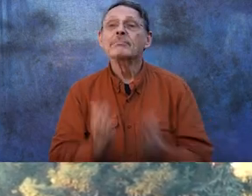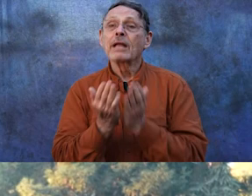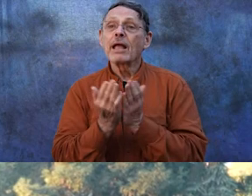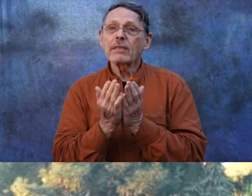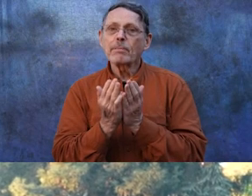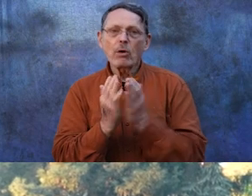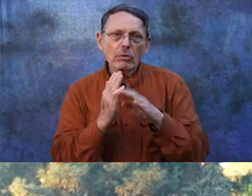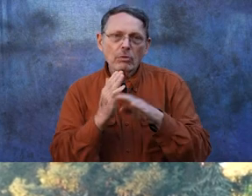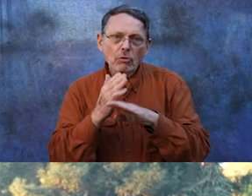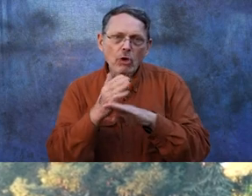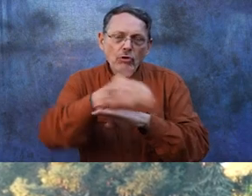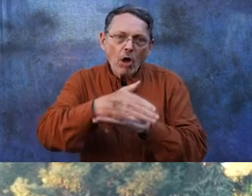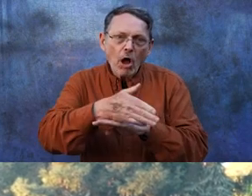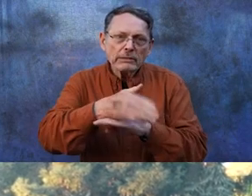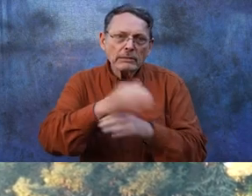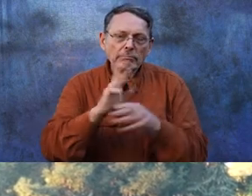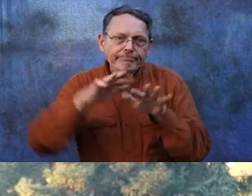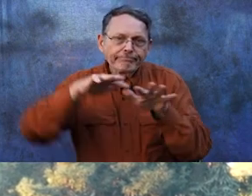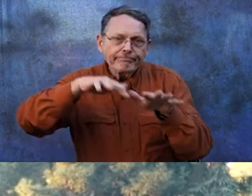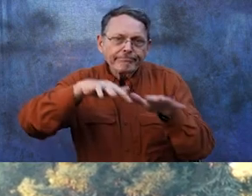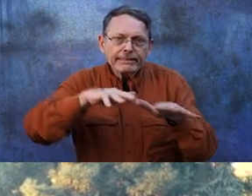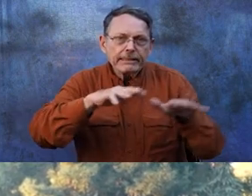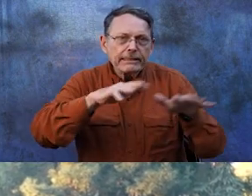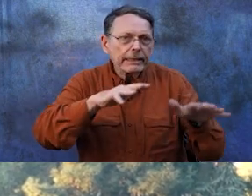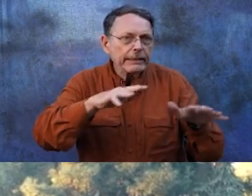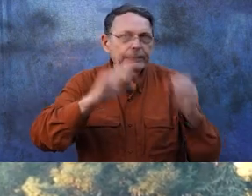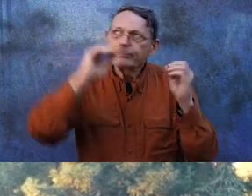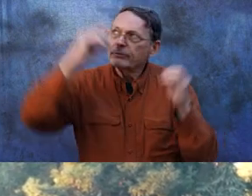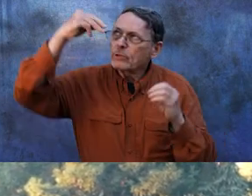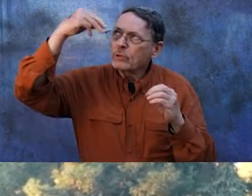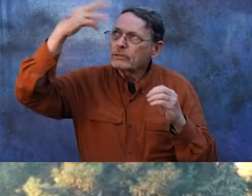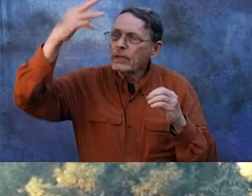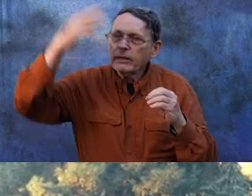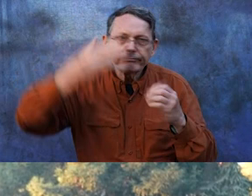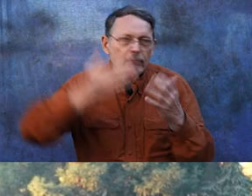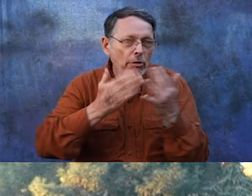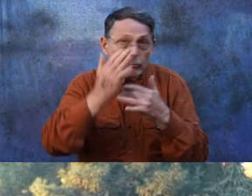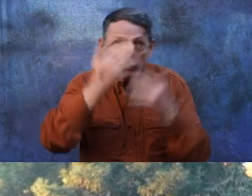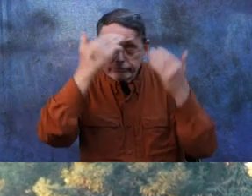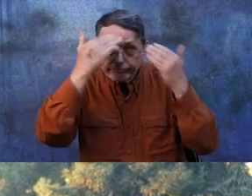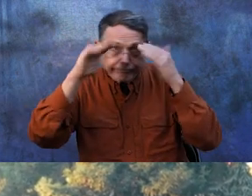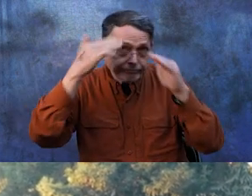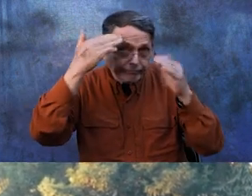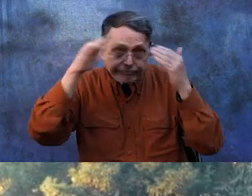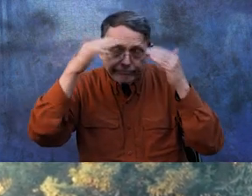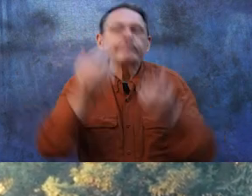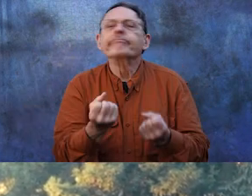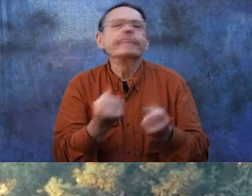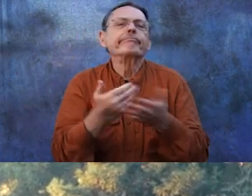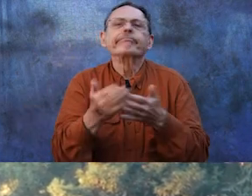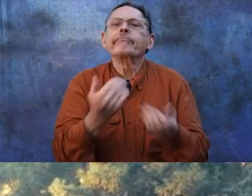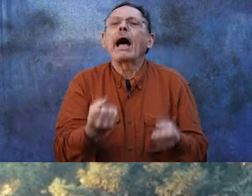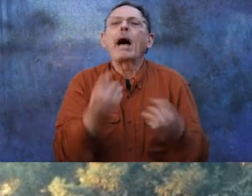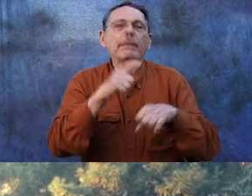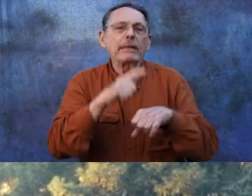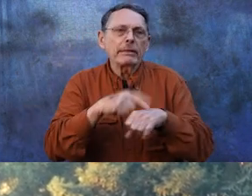And the boat crosses that sunless sea, that great unknown, which no matter how many times we make